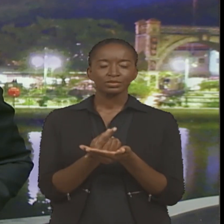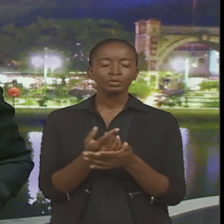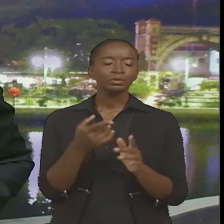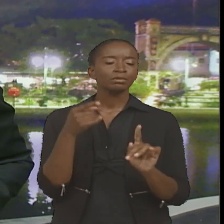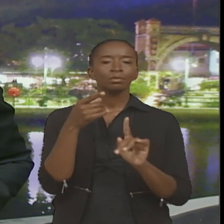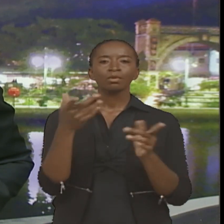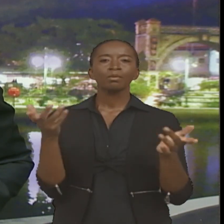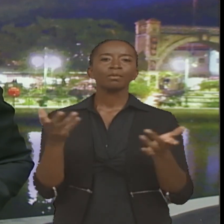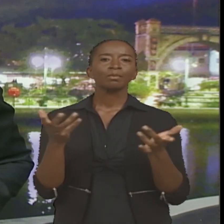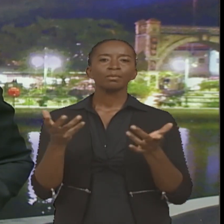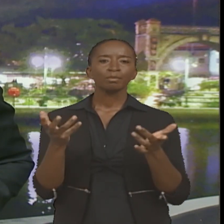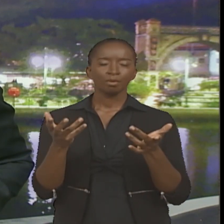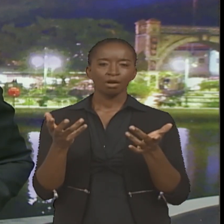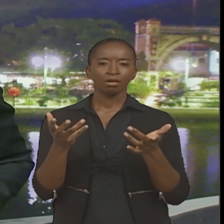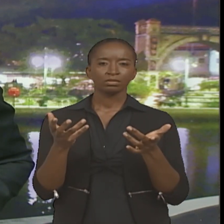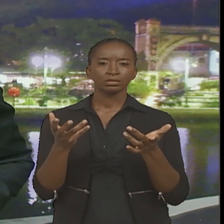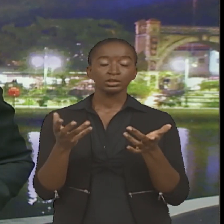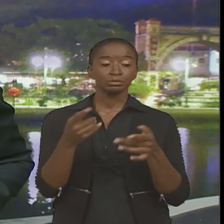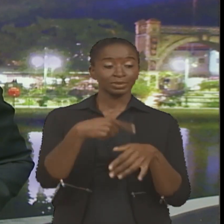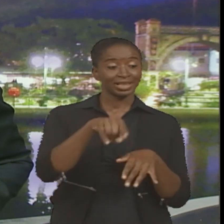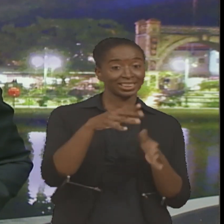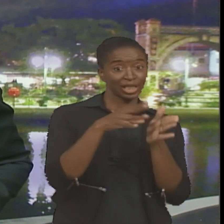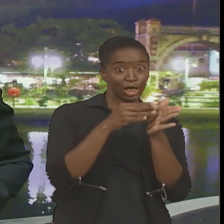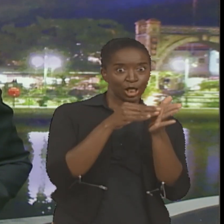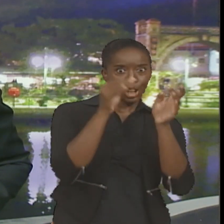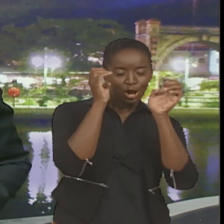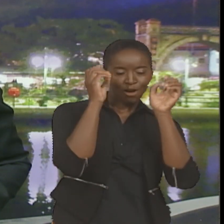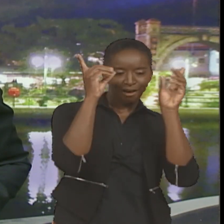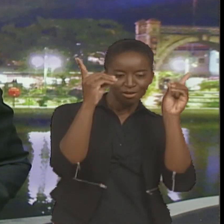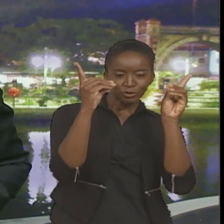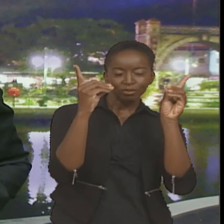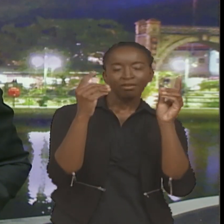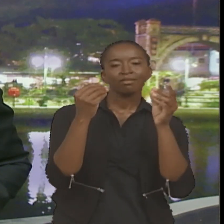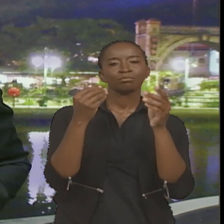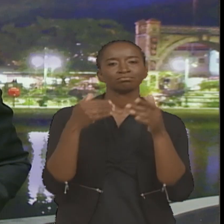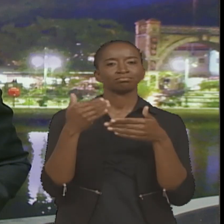theme, maximizing the economic return on education.